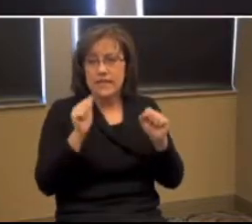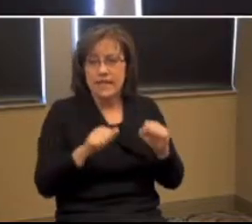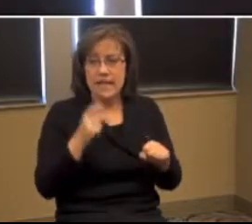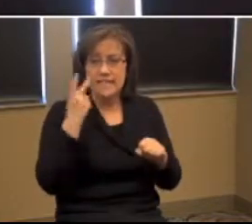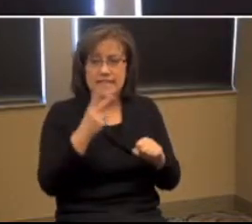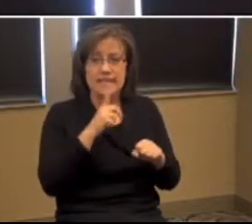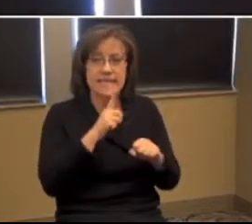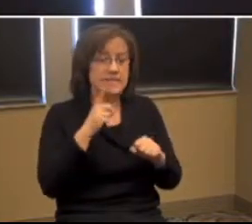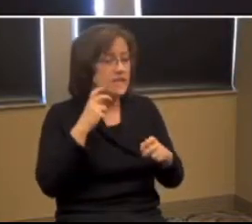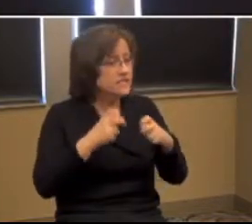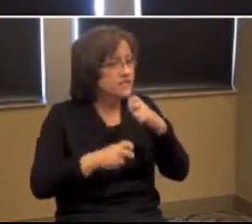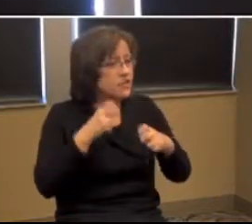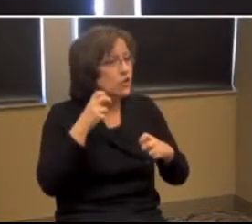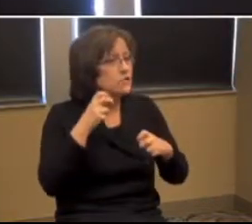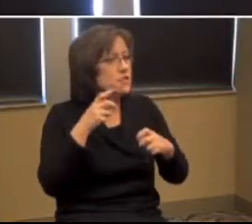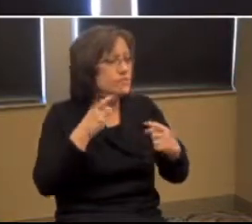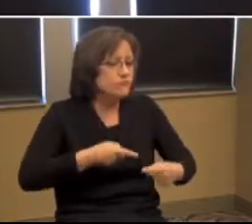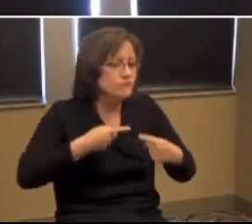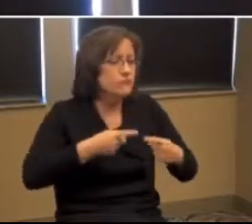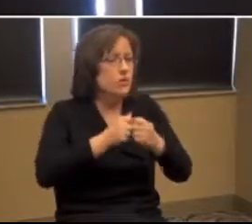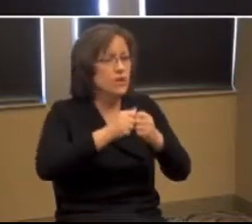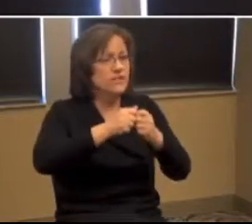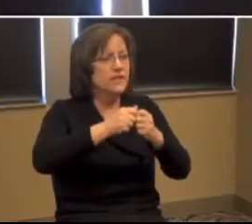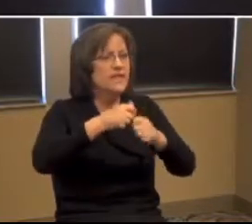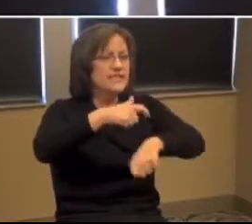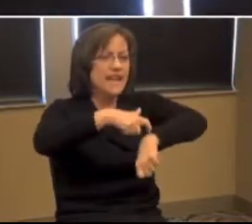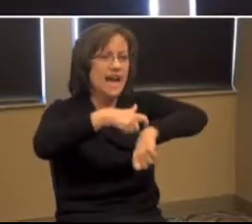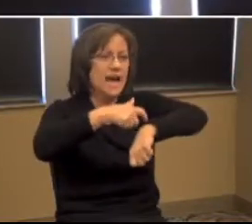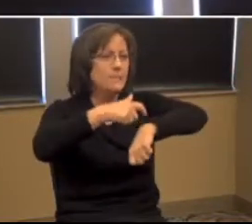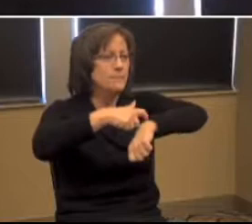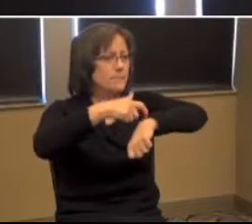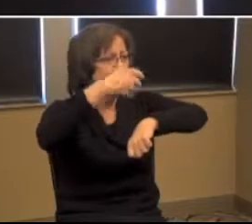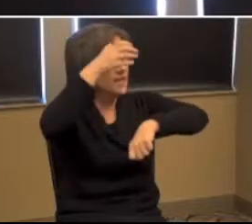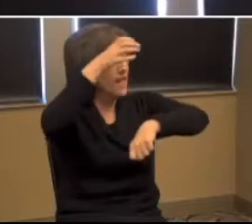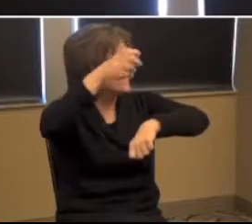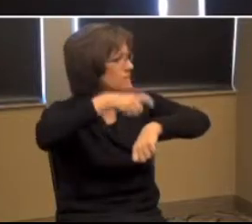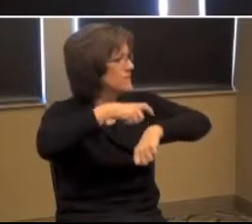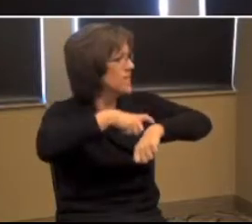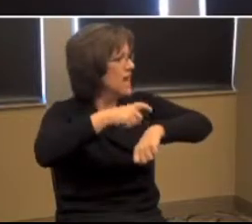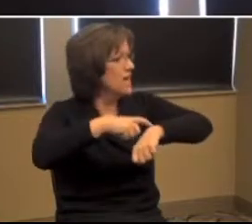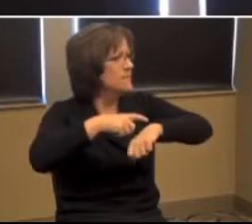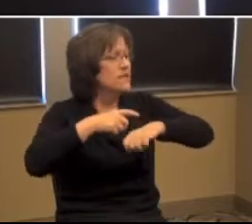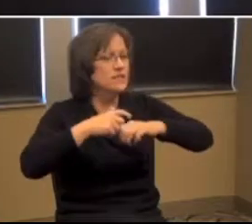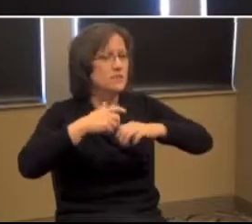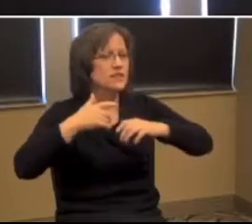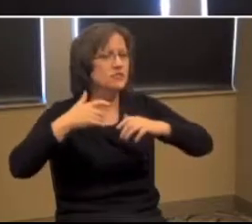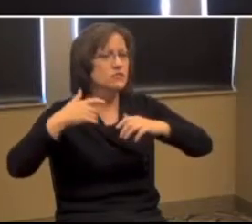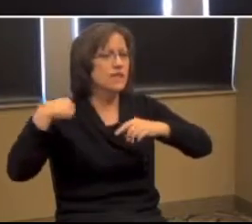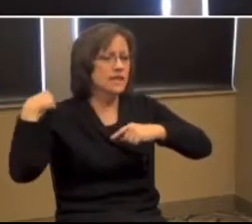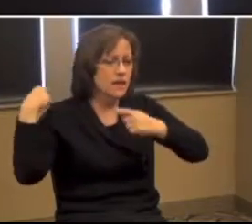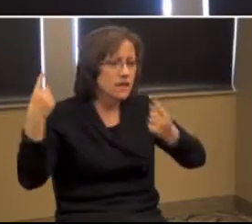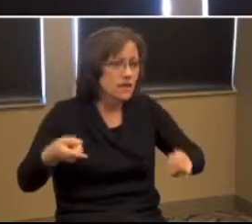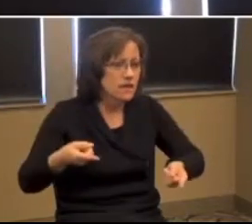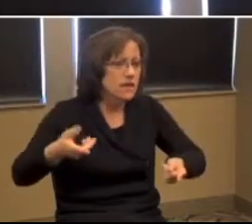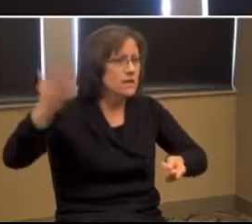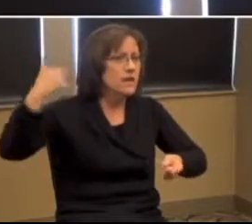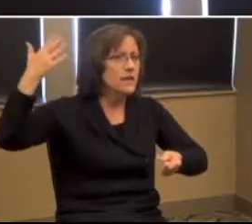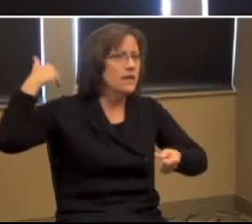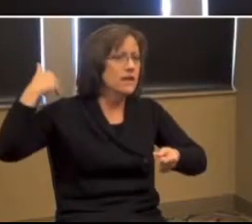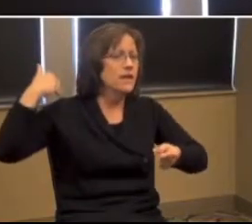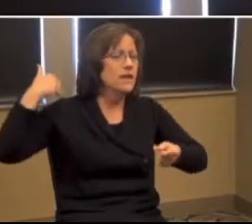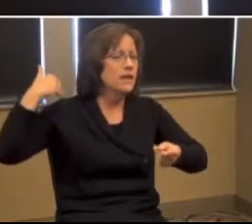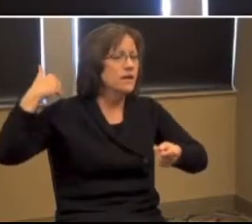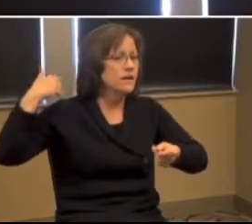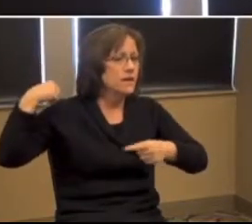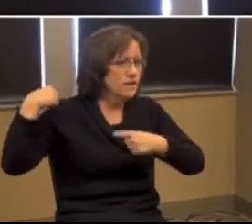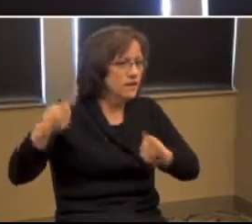be difficulty with concepts of time, especially elapsed time. That seems to be a very difficult